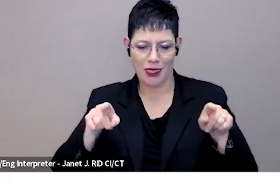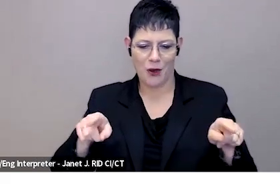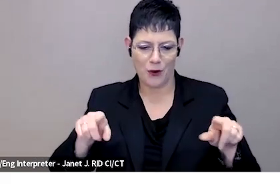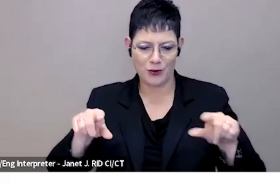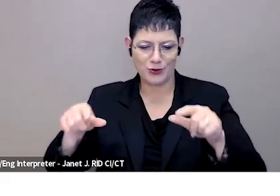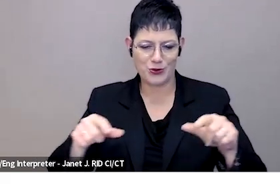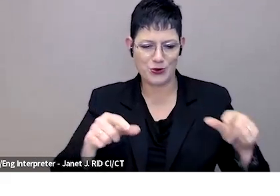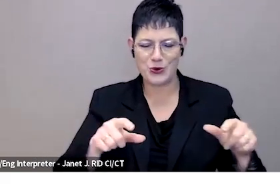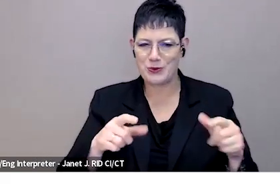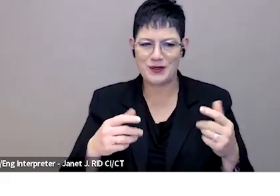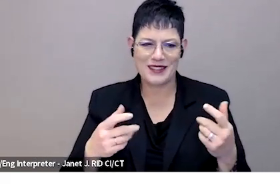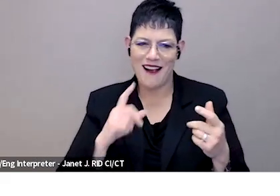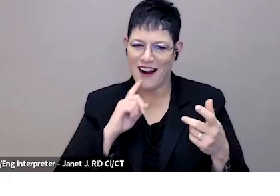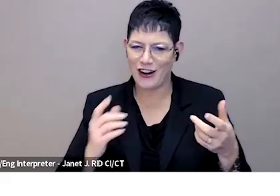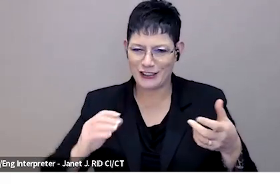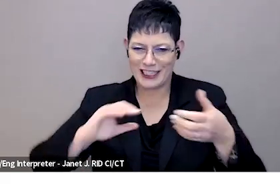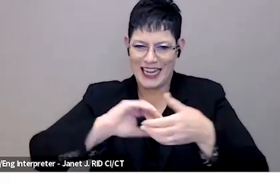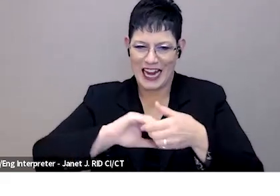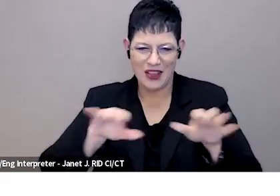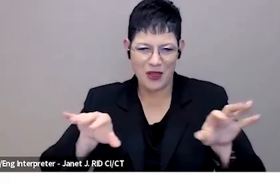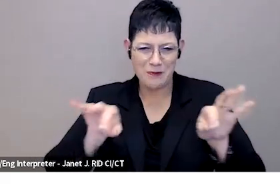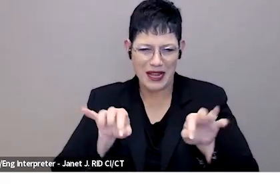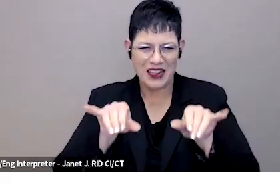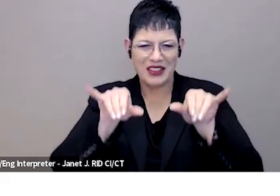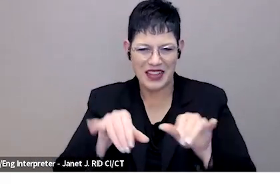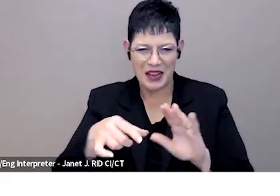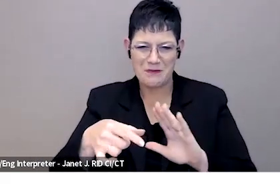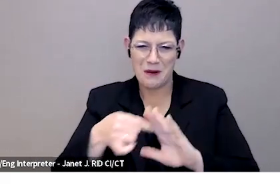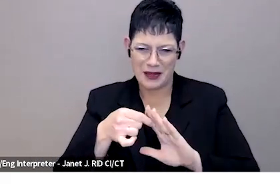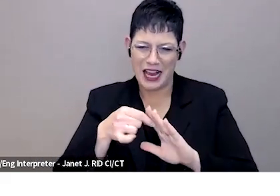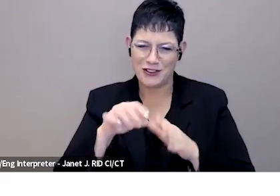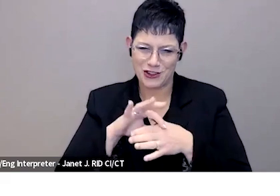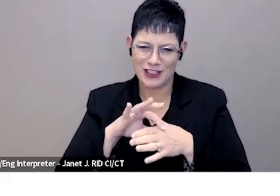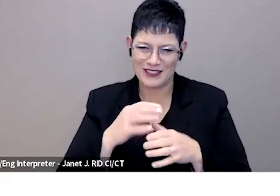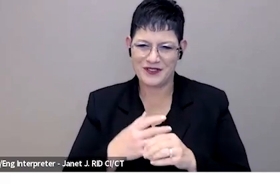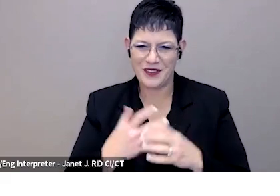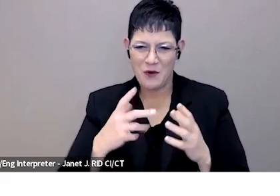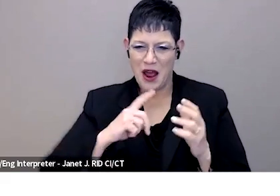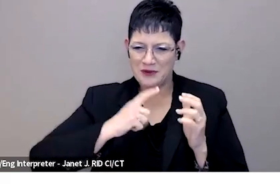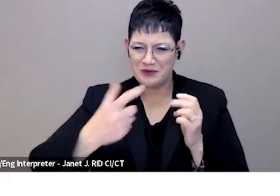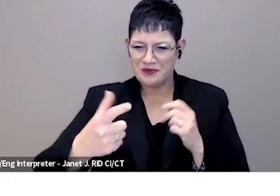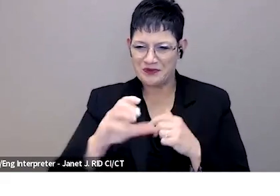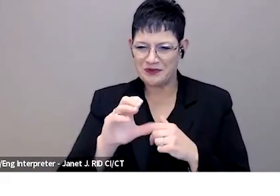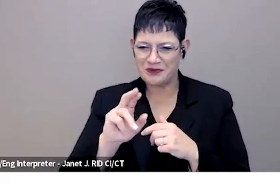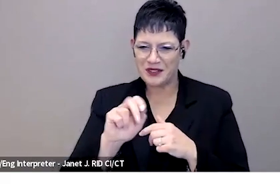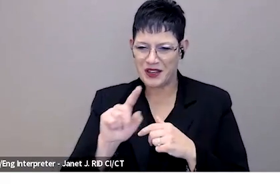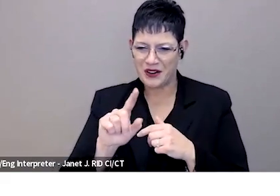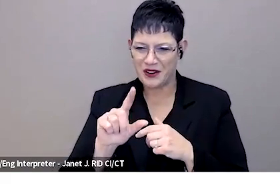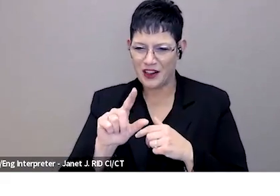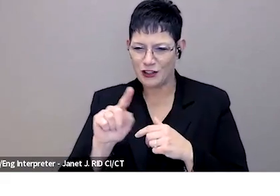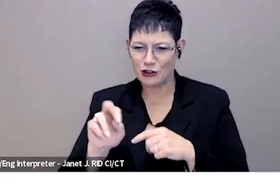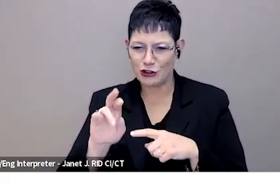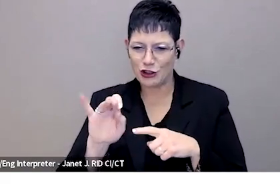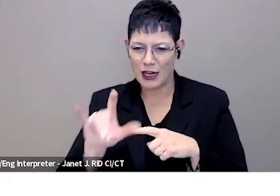importance around this issue and our topic today. So what I would like to do is turn it over to Carol Zernial, who